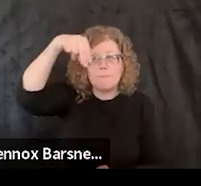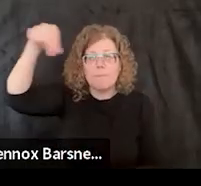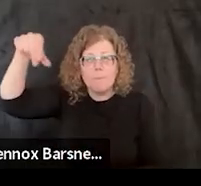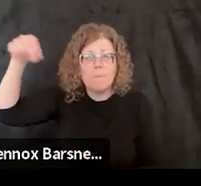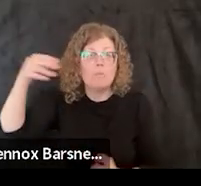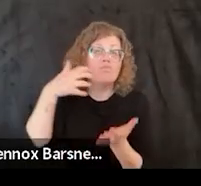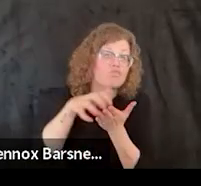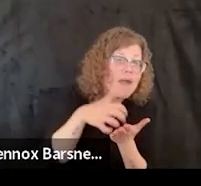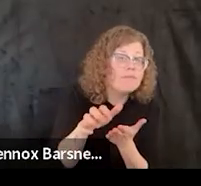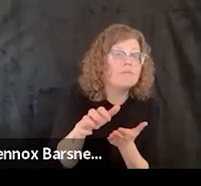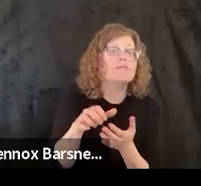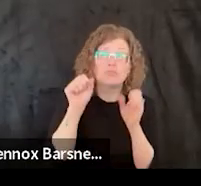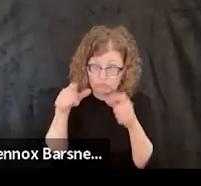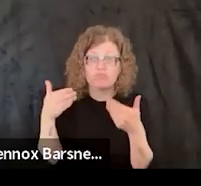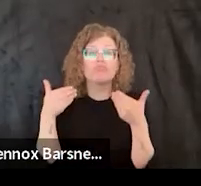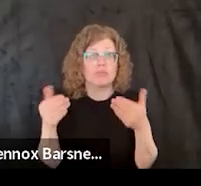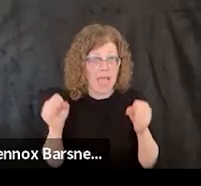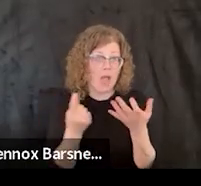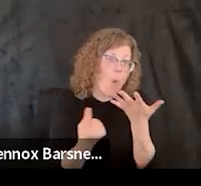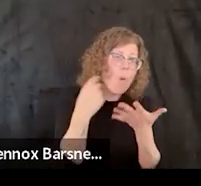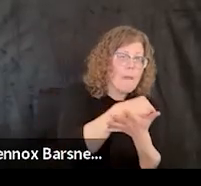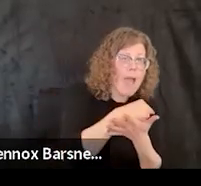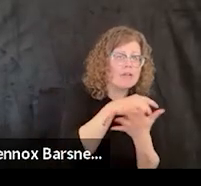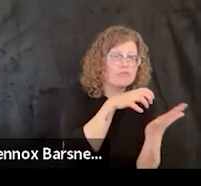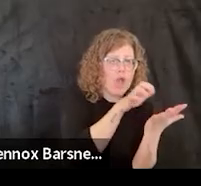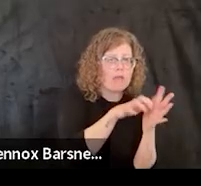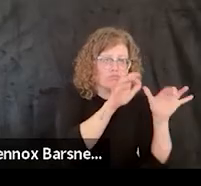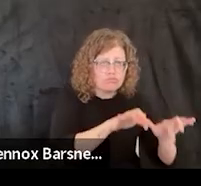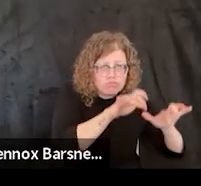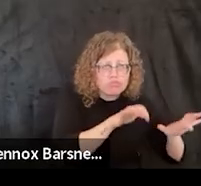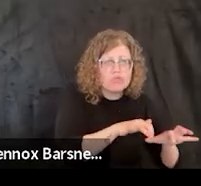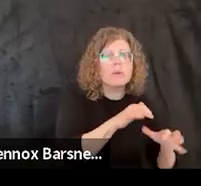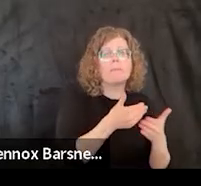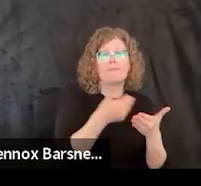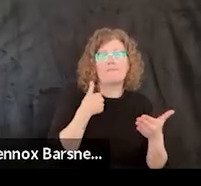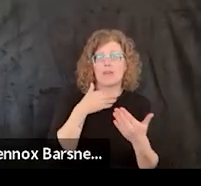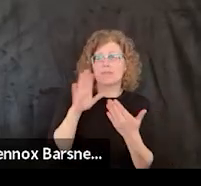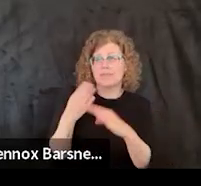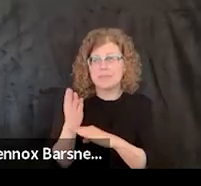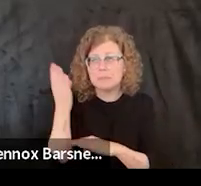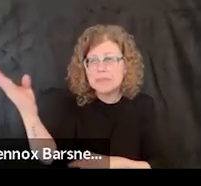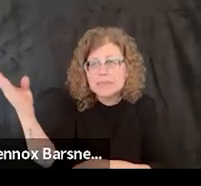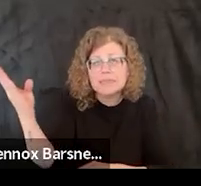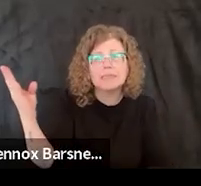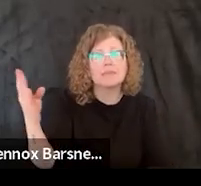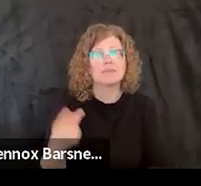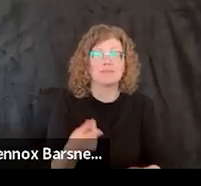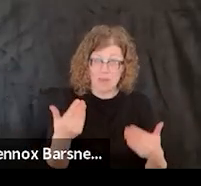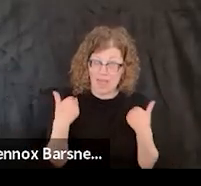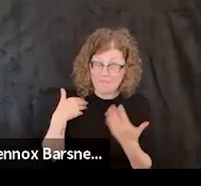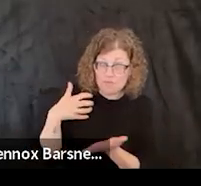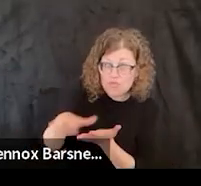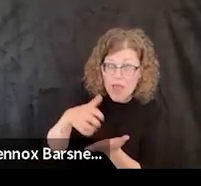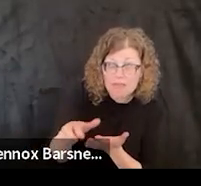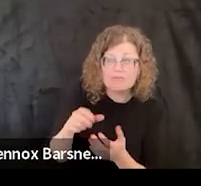submitting. After you've opened a draft, you no longer need to go to Open Opportunities. Instead, you can find your application under